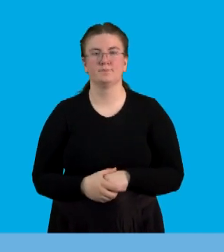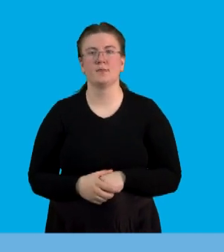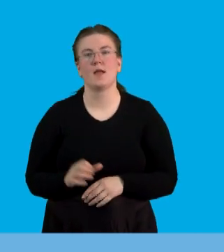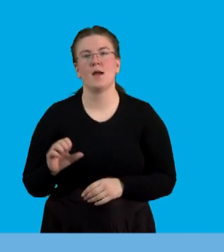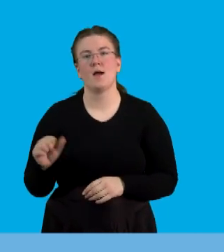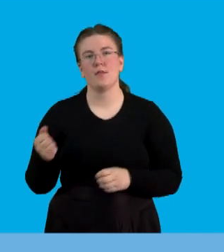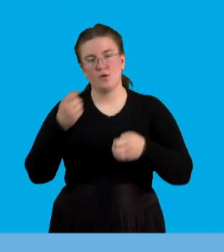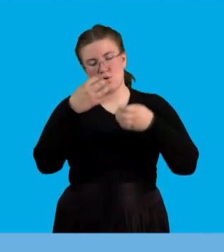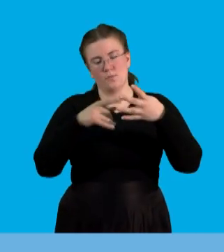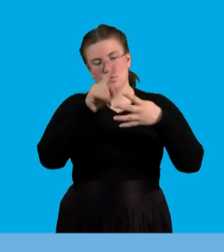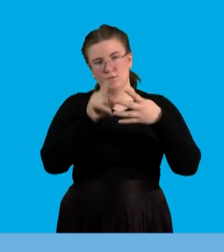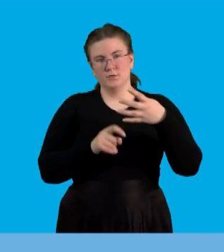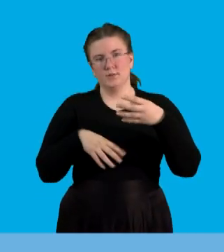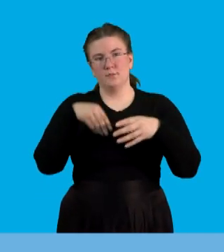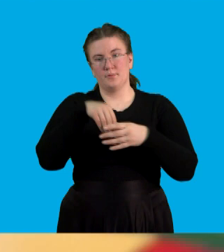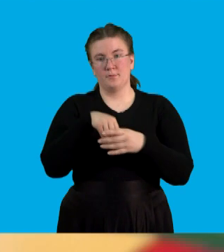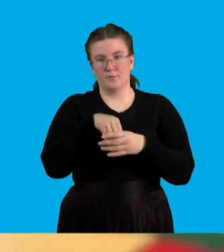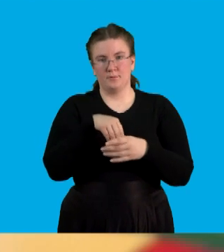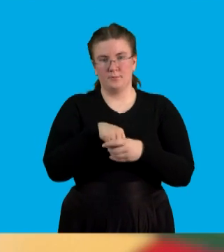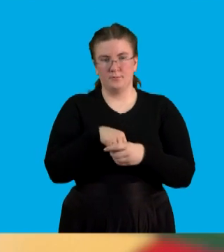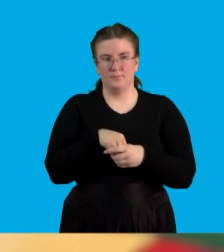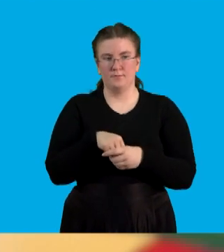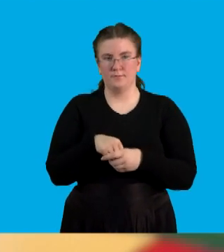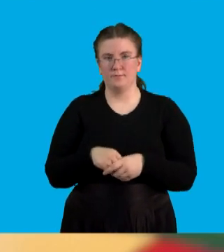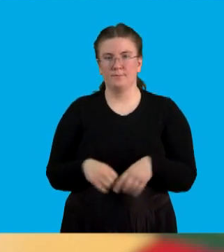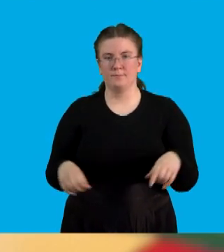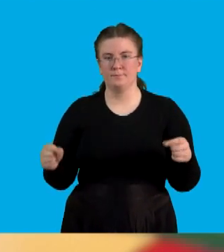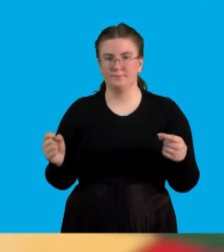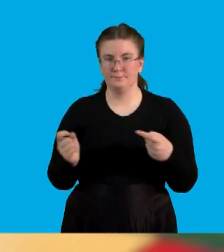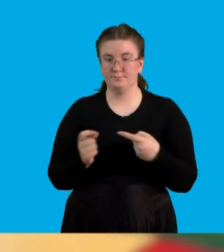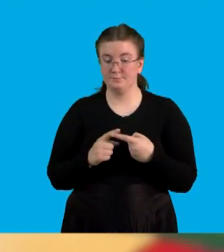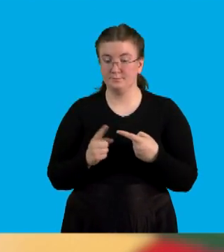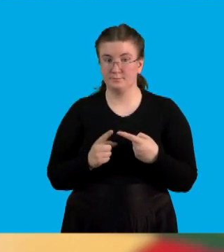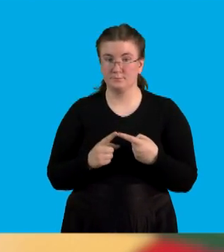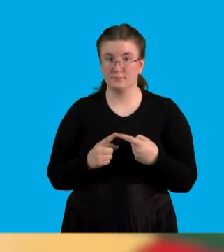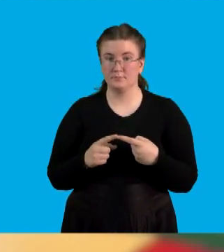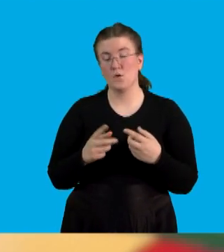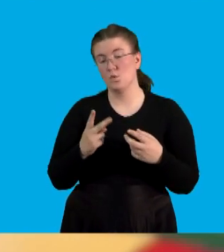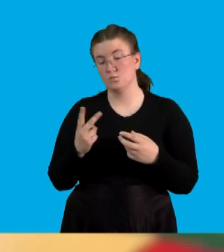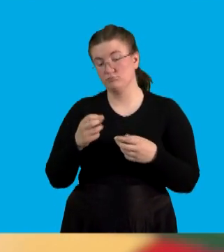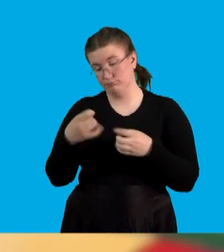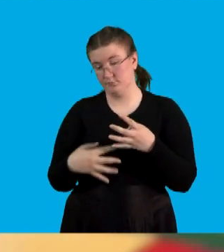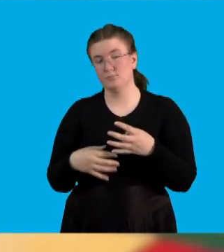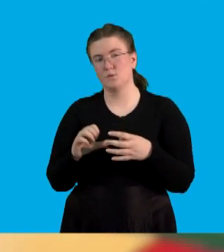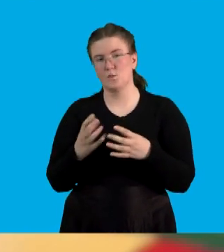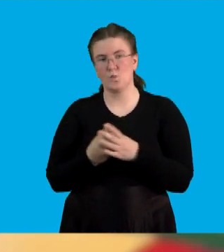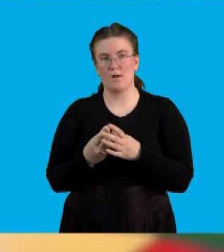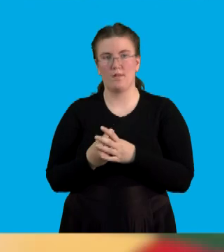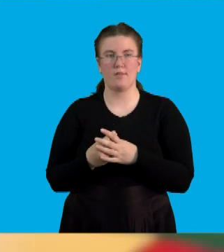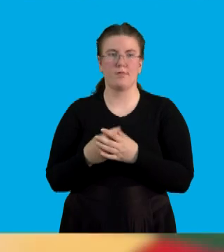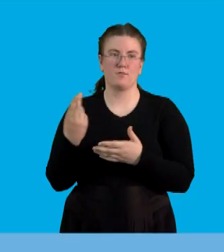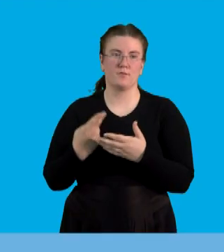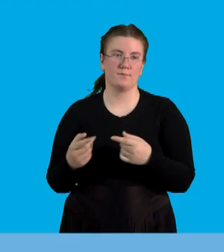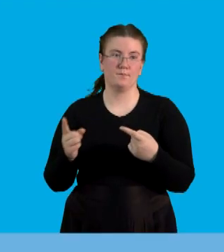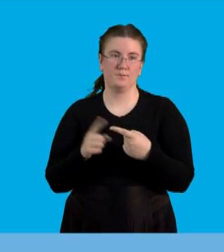now, other components that are found within an electrical circuit, they are as follows, and these are their symbols again.